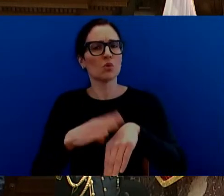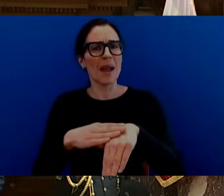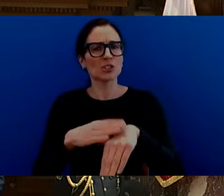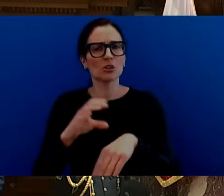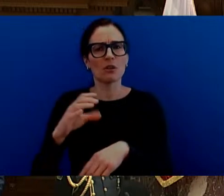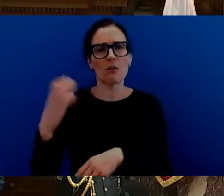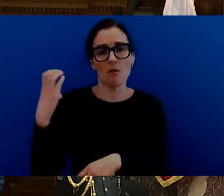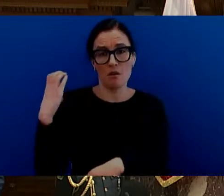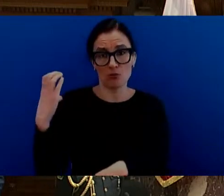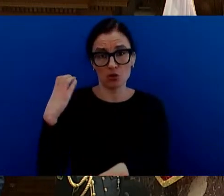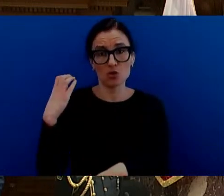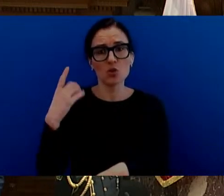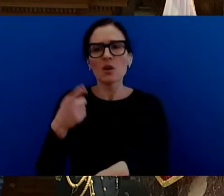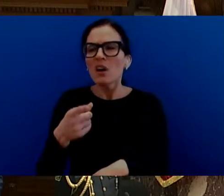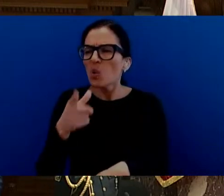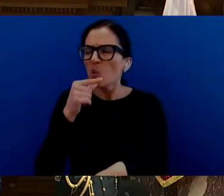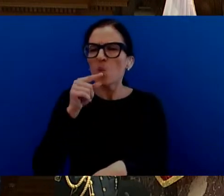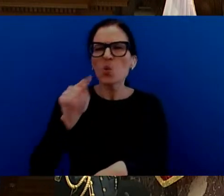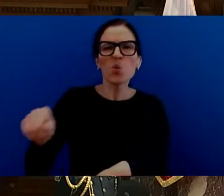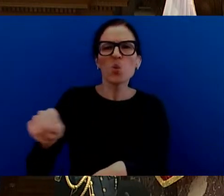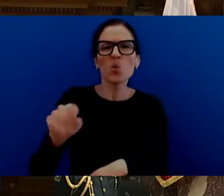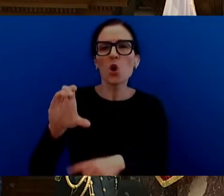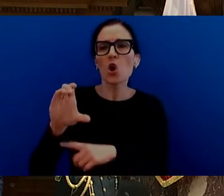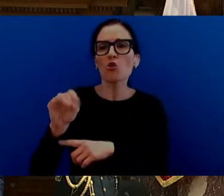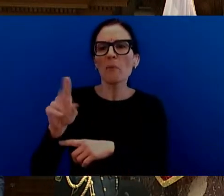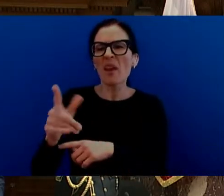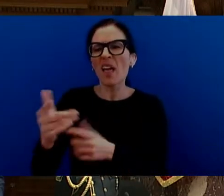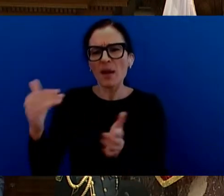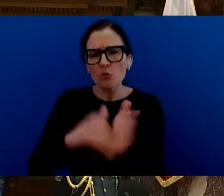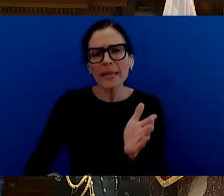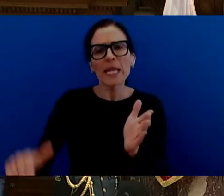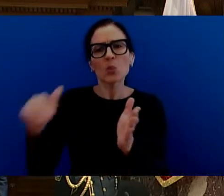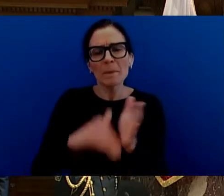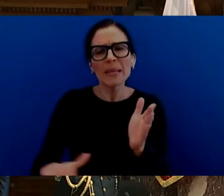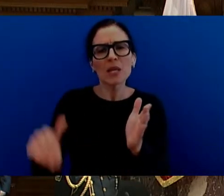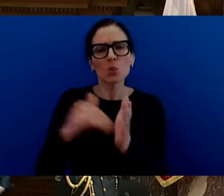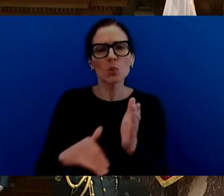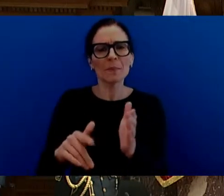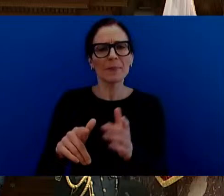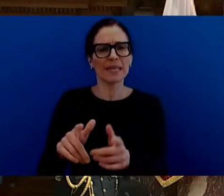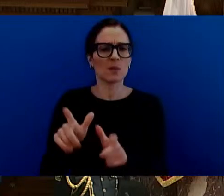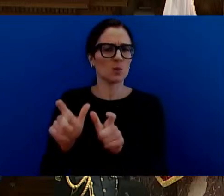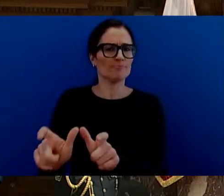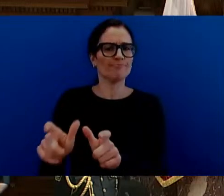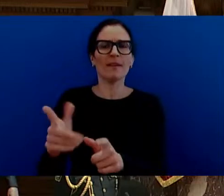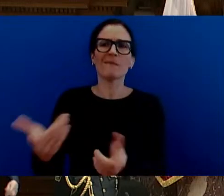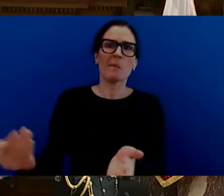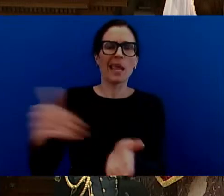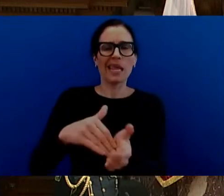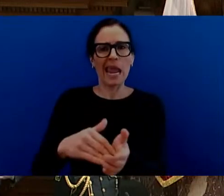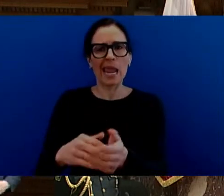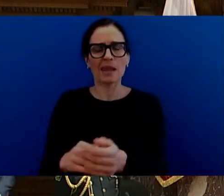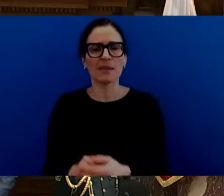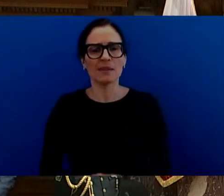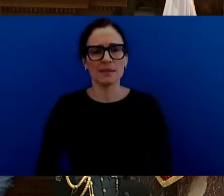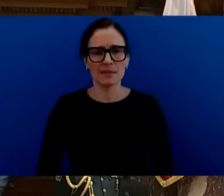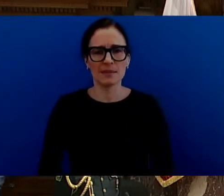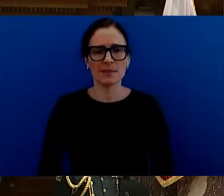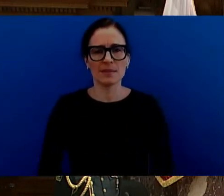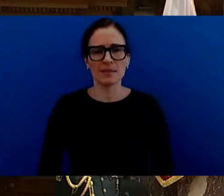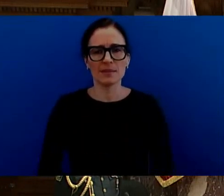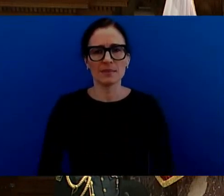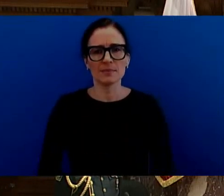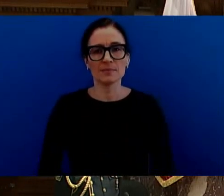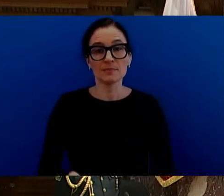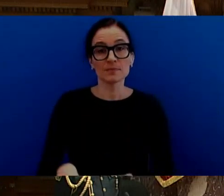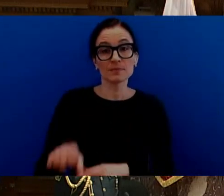The success of British Columbians is at the center of your government's economic plan, one that works for every